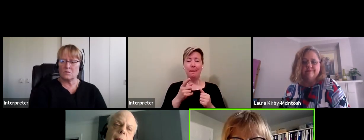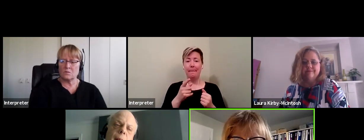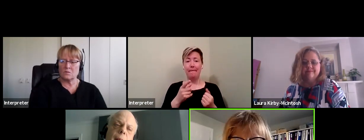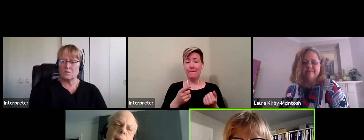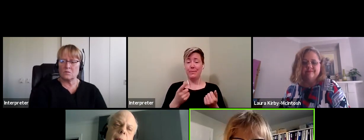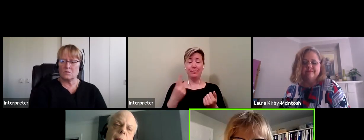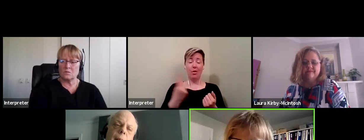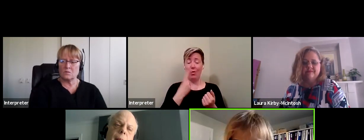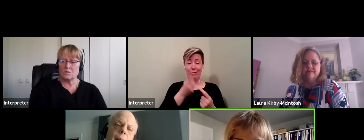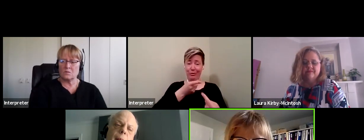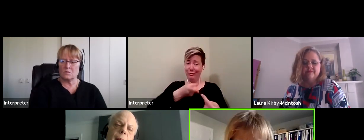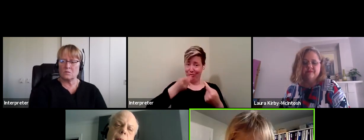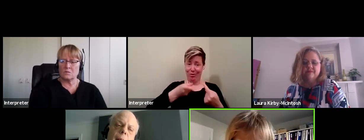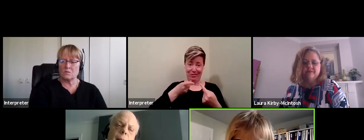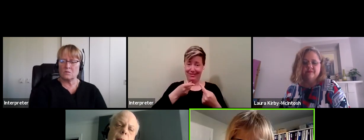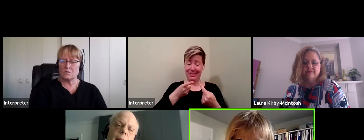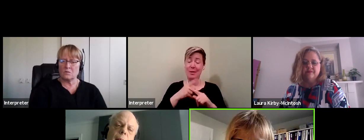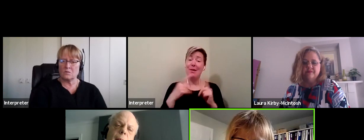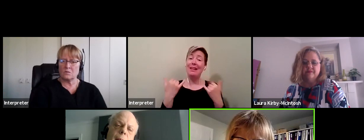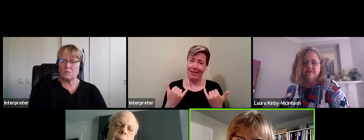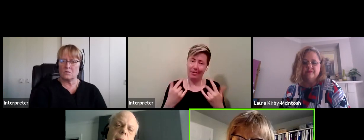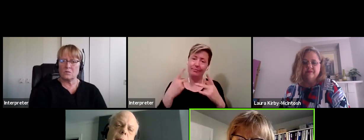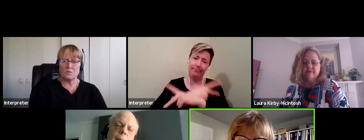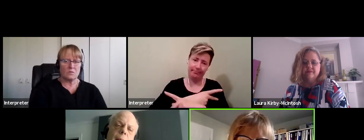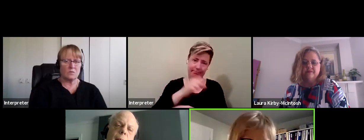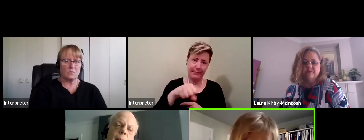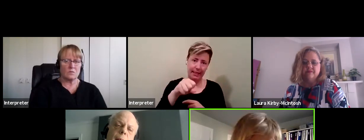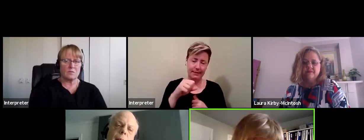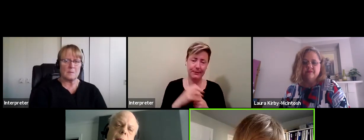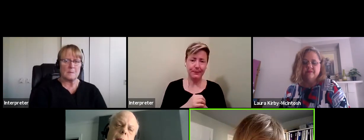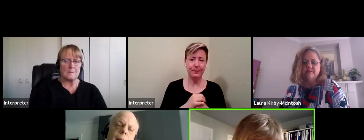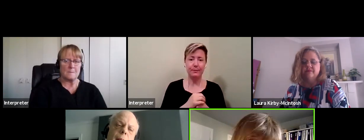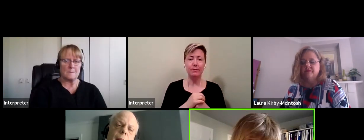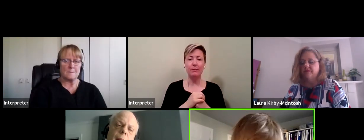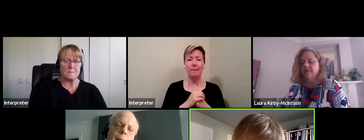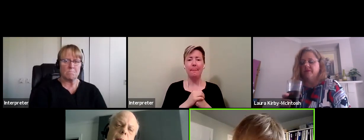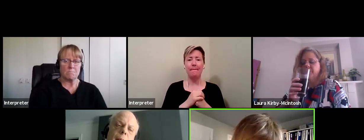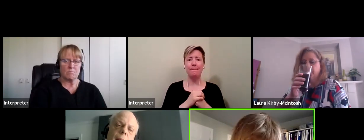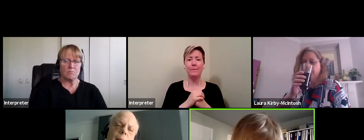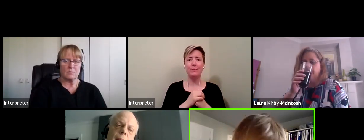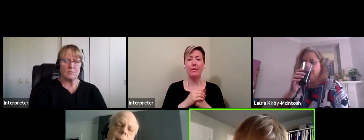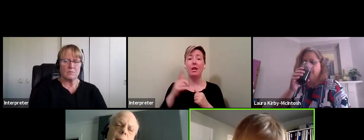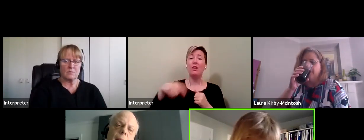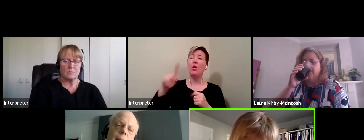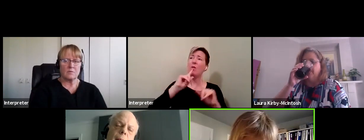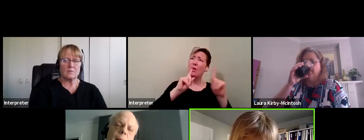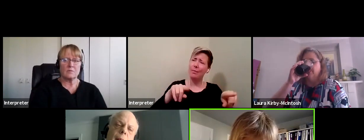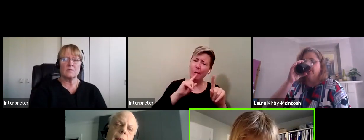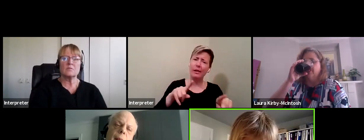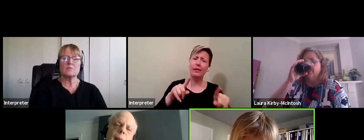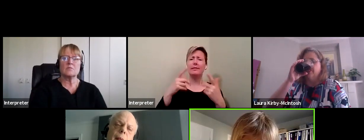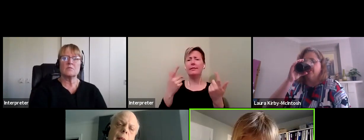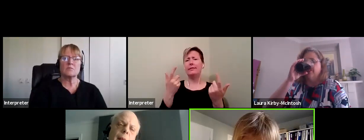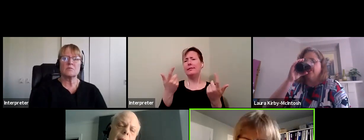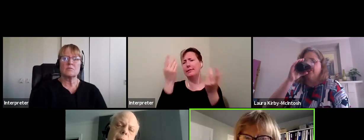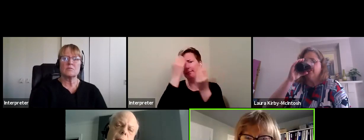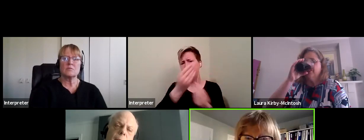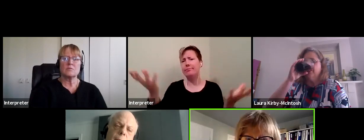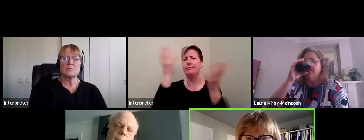healthcare, but this is particularly serious. They tell us, they reports constantly about